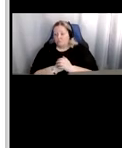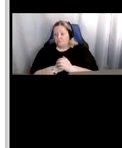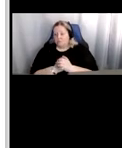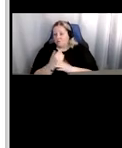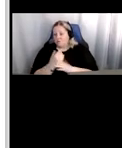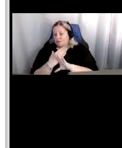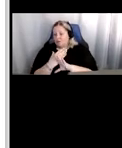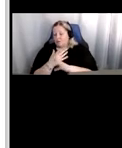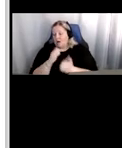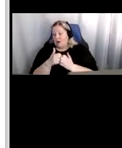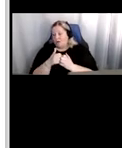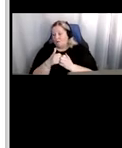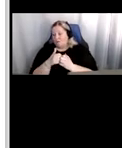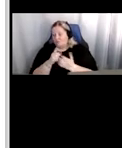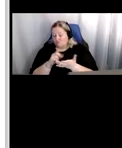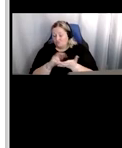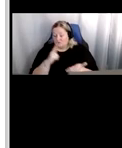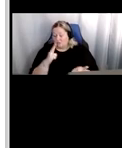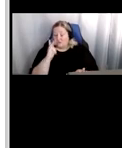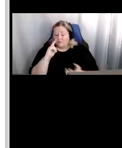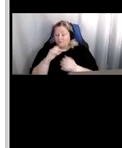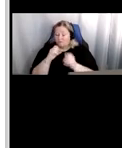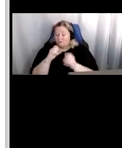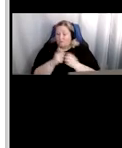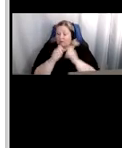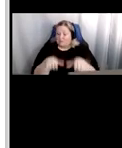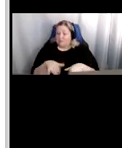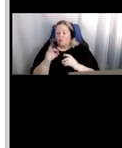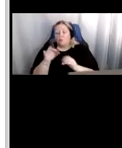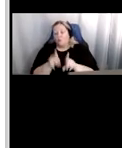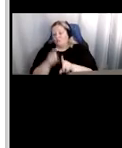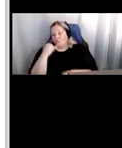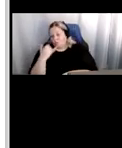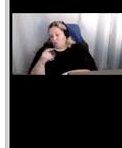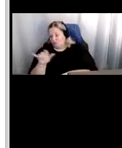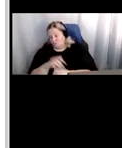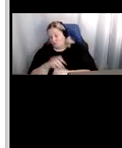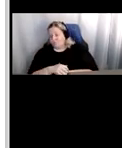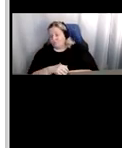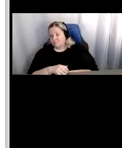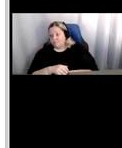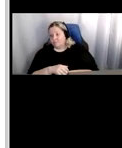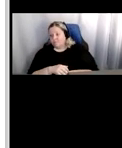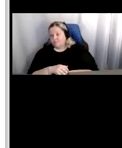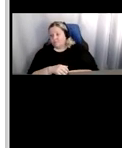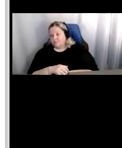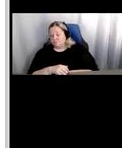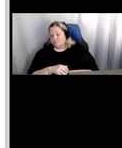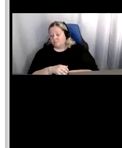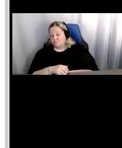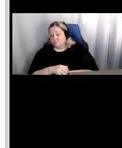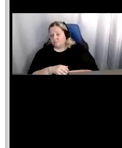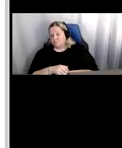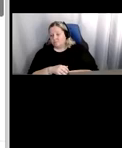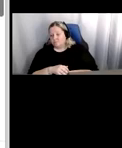how to check them out if you struggle with the system, or you can always call us too. Then I mentioned we have demonstration centers looking throughout